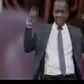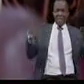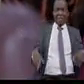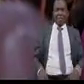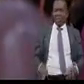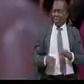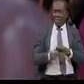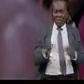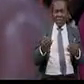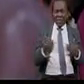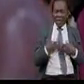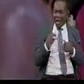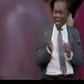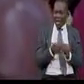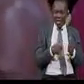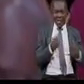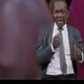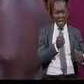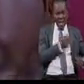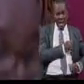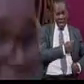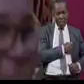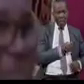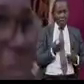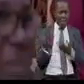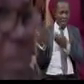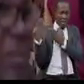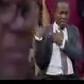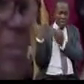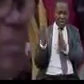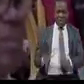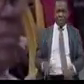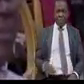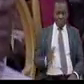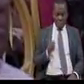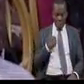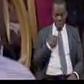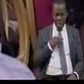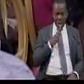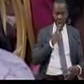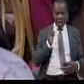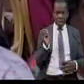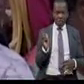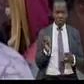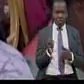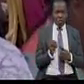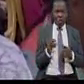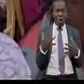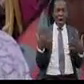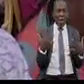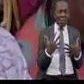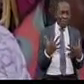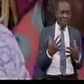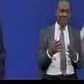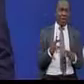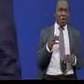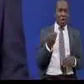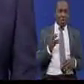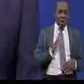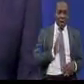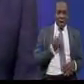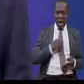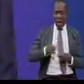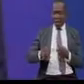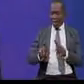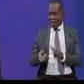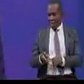too fearful of our neighbors. We're too fearful of even people we're familiar with. That man lives, you know,